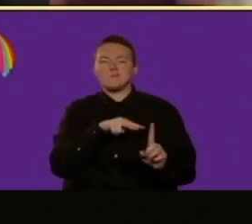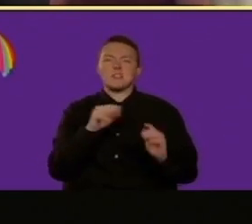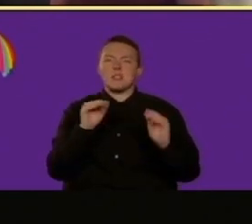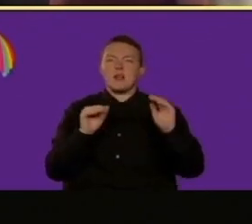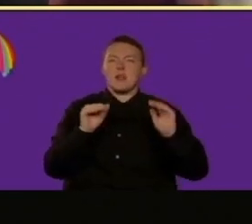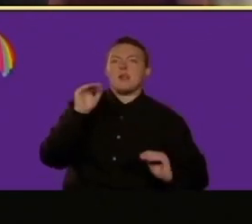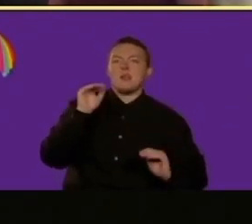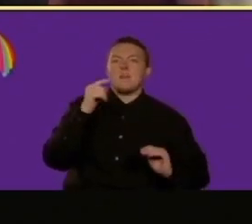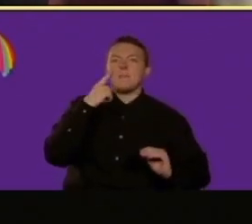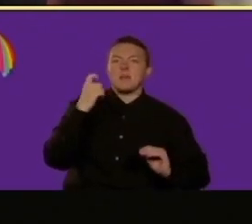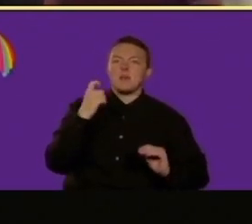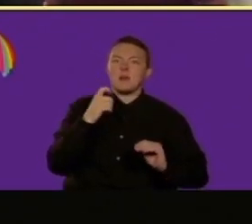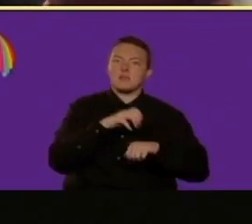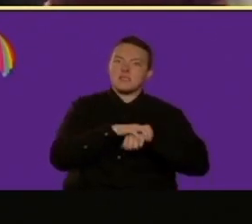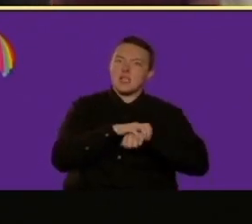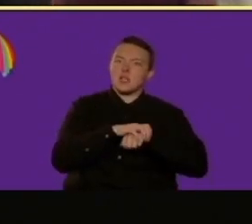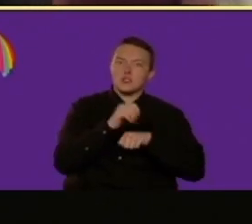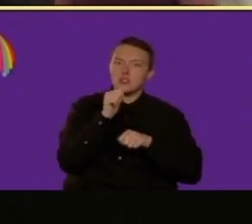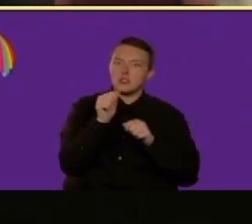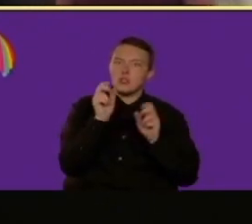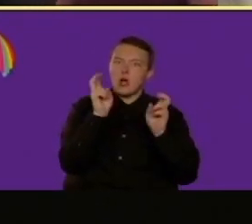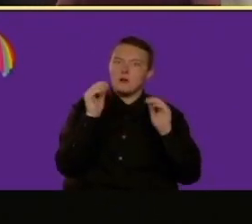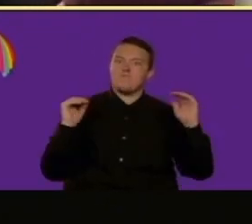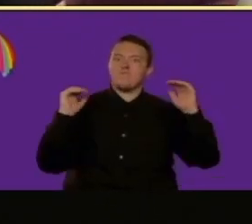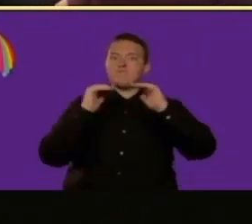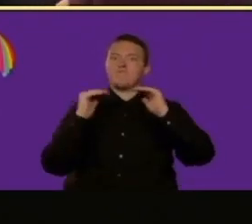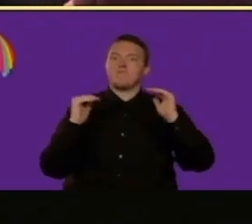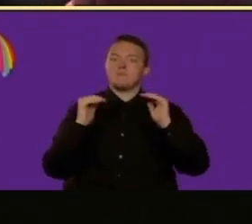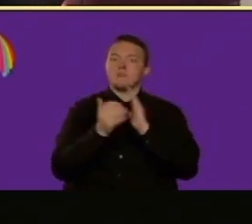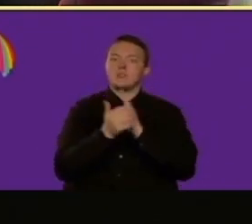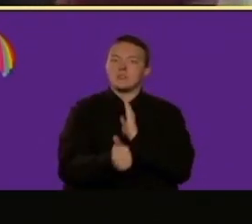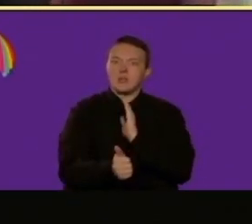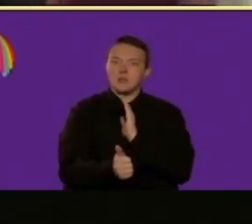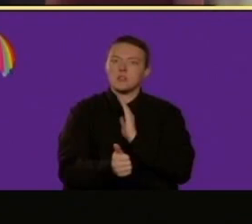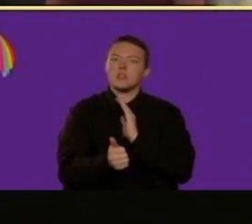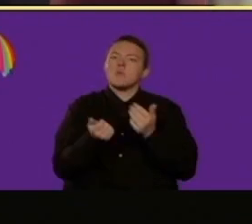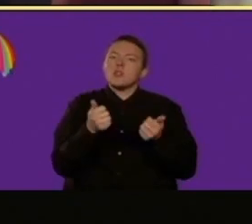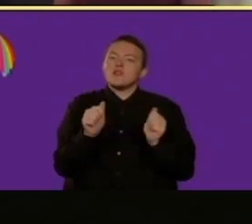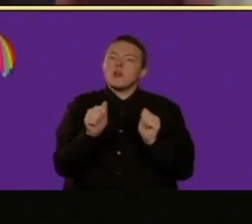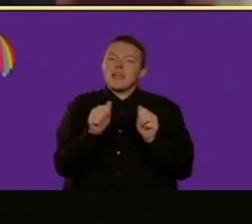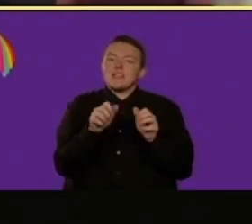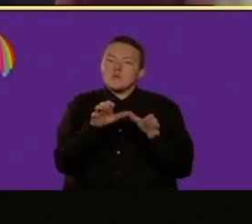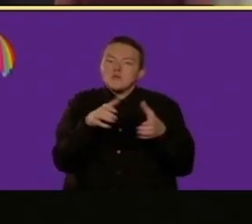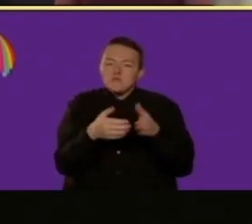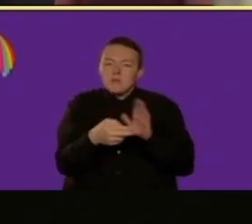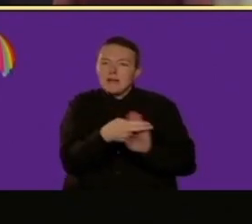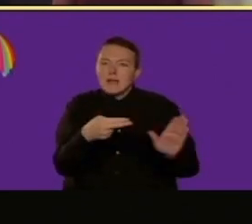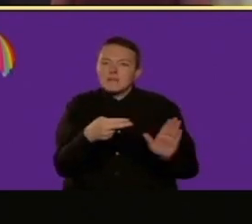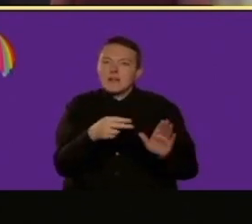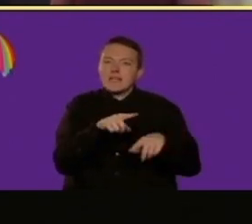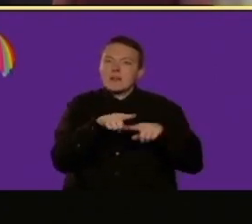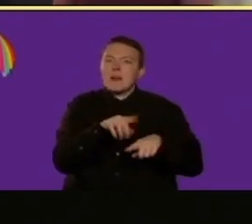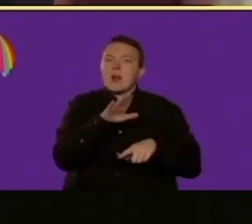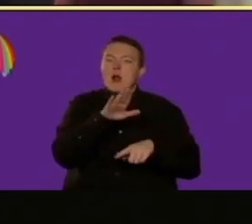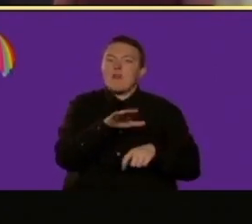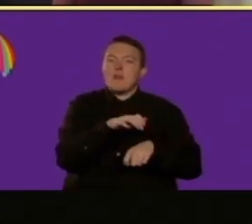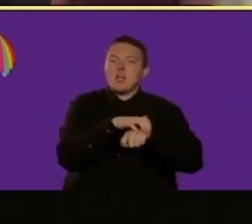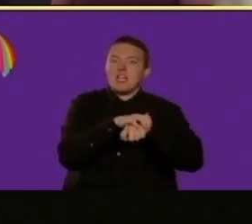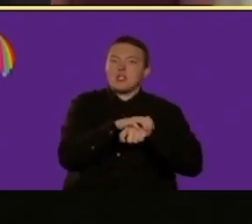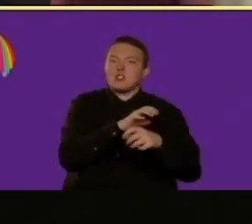world in which bi and multilingual students use their language and code to learn,